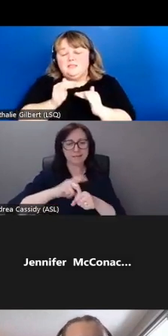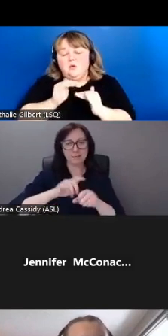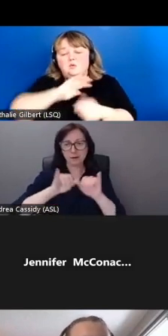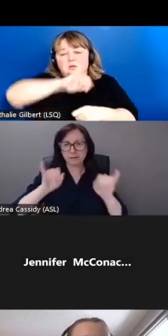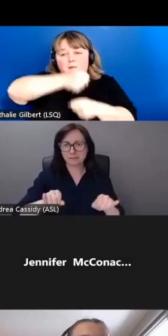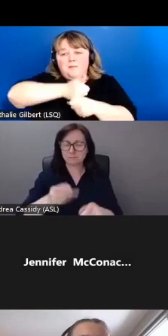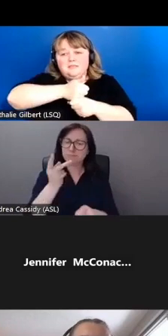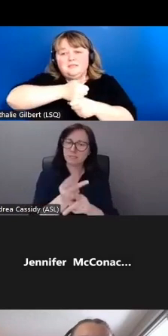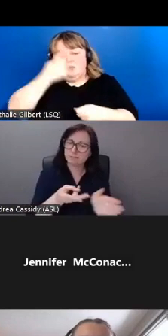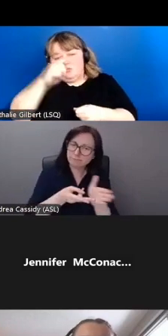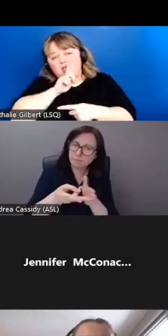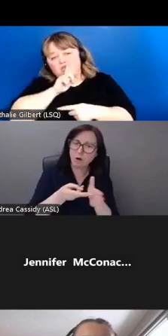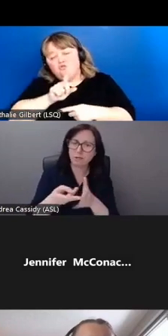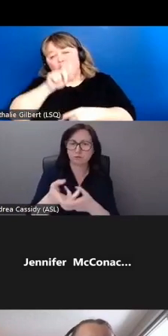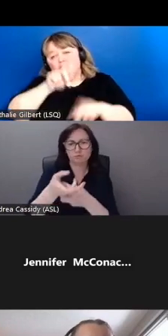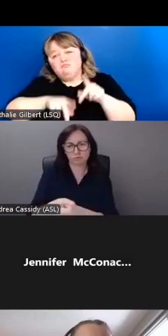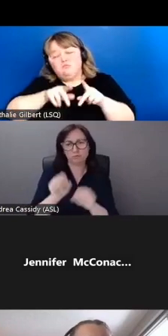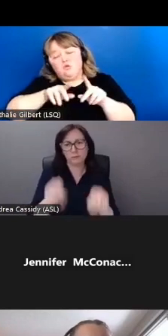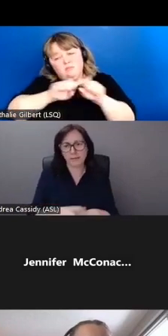system. Next slide, please.